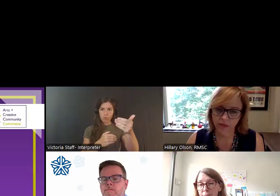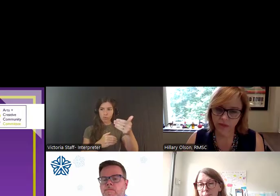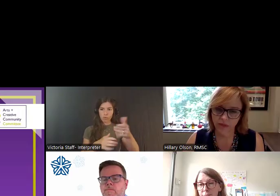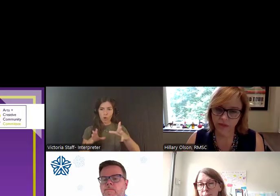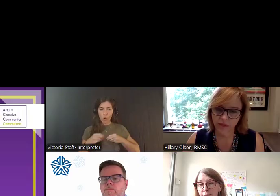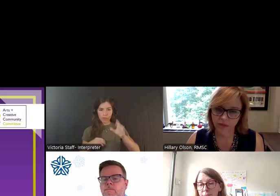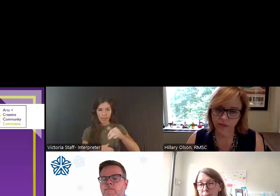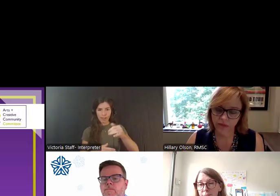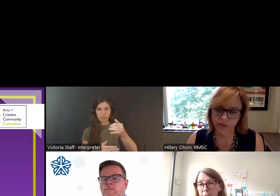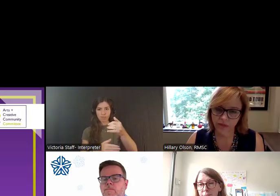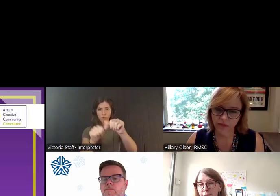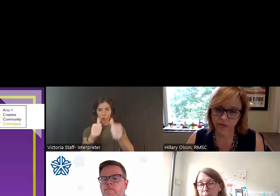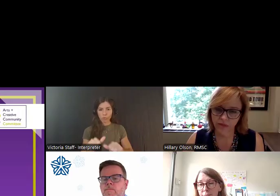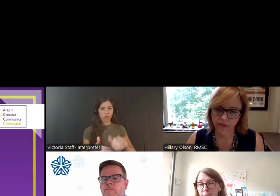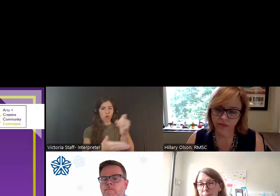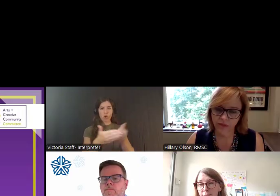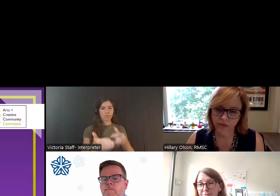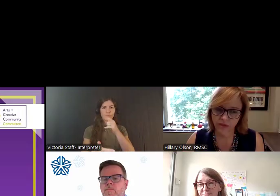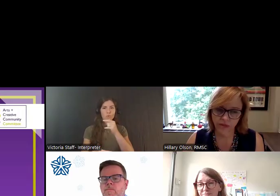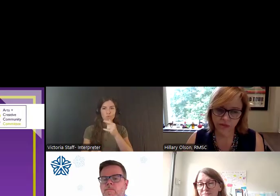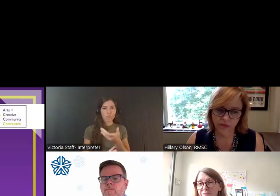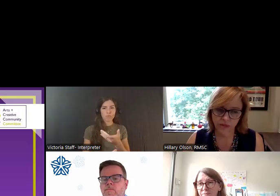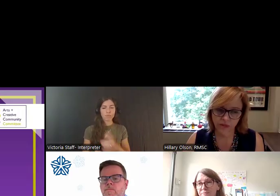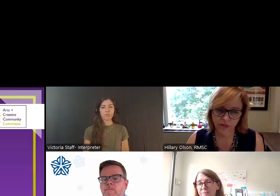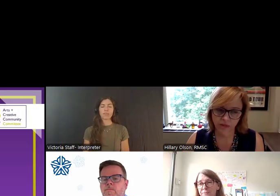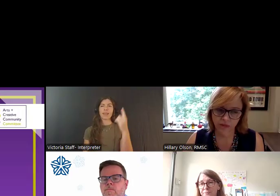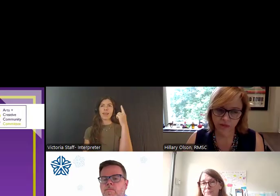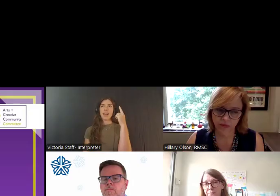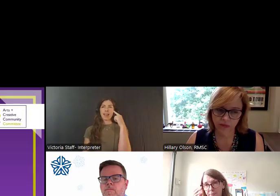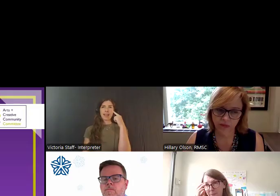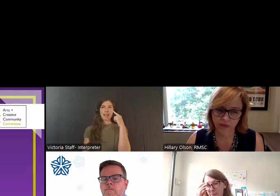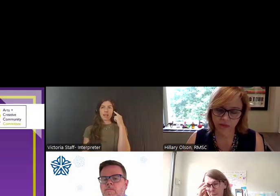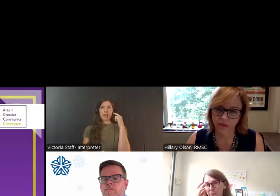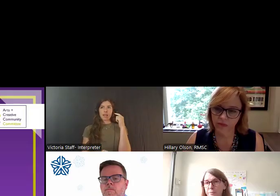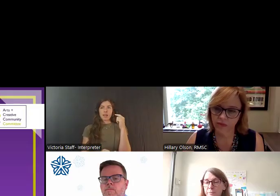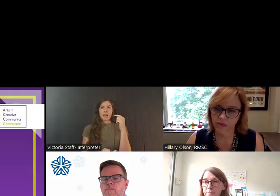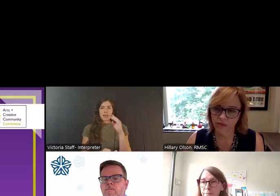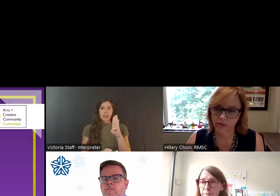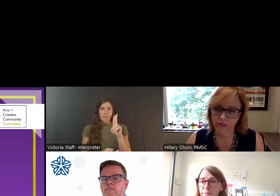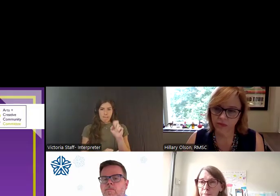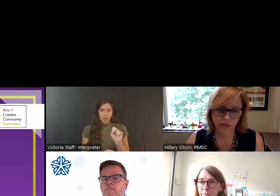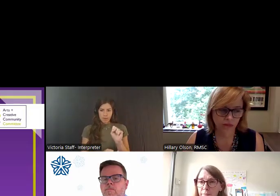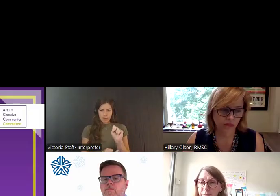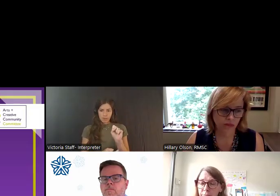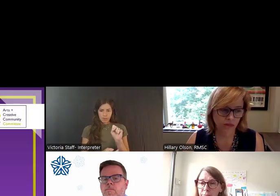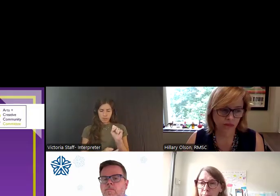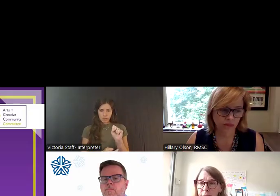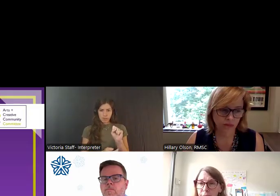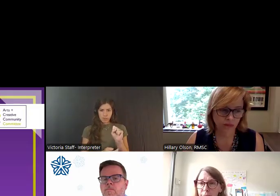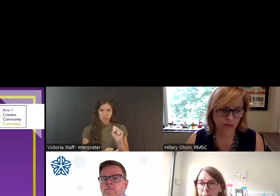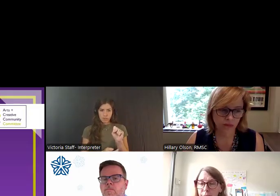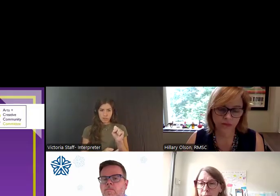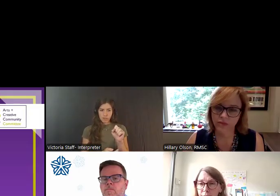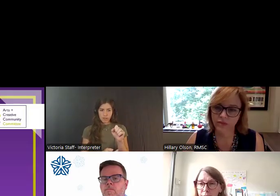that sculptures and the whatever. I think the bus, if my memory is correct, I think the